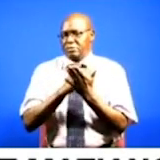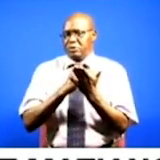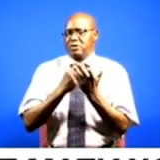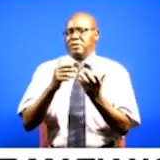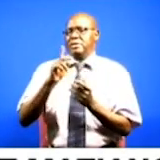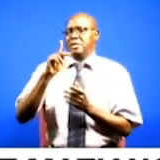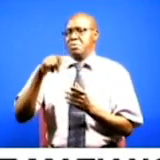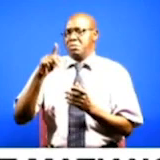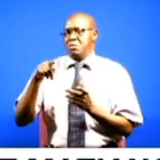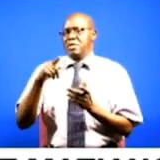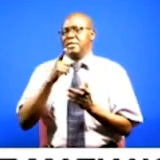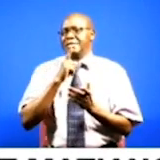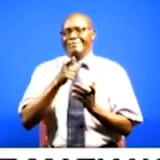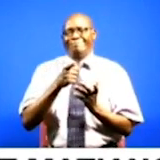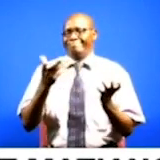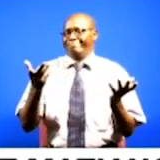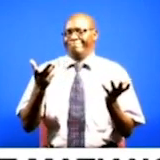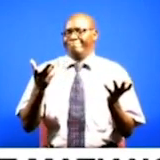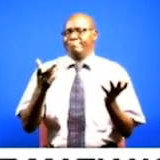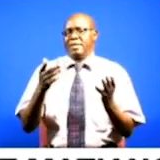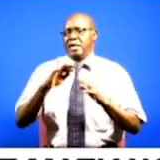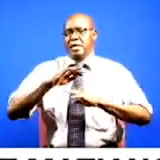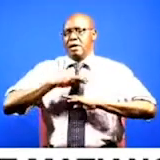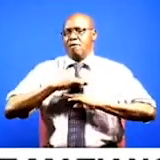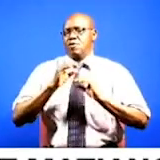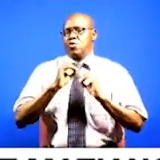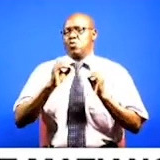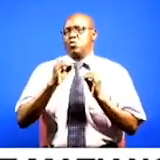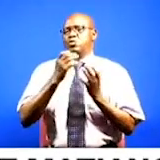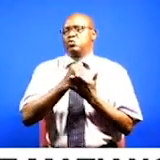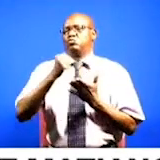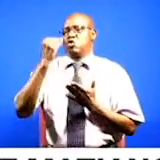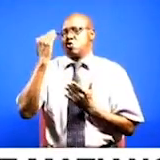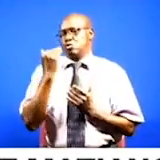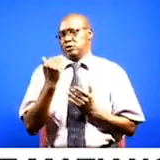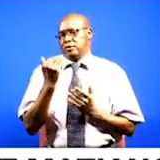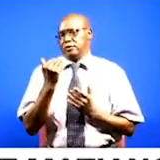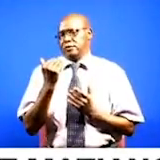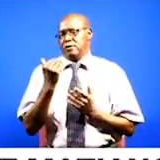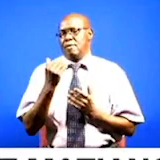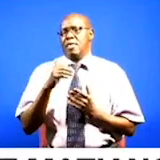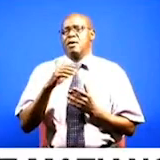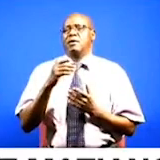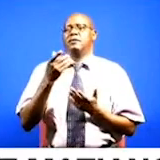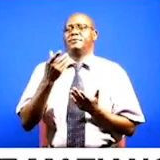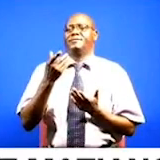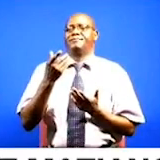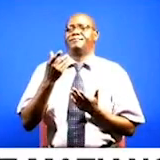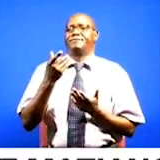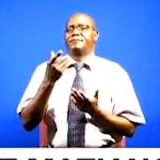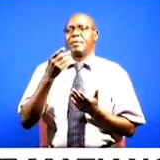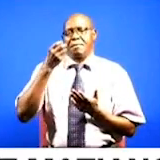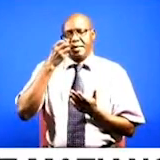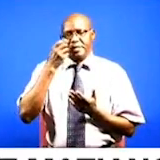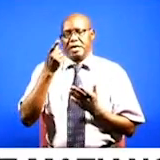prosecution was dismissing the charges due to insufficient evidence to sustain the charges. Matiang’i appeared at the DCI offices last week